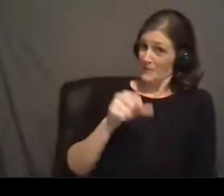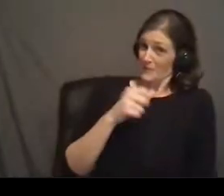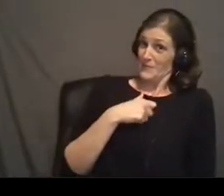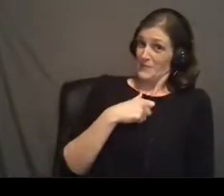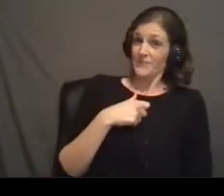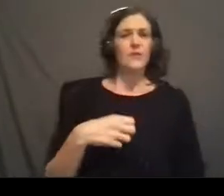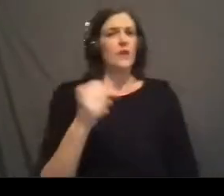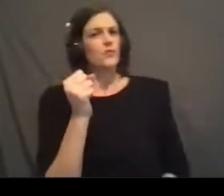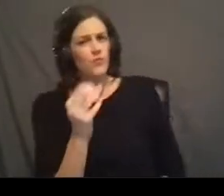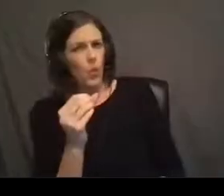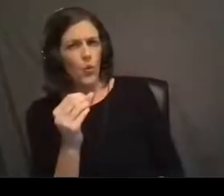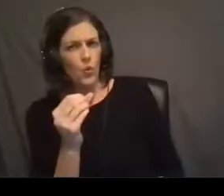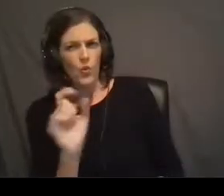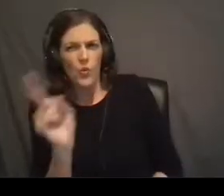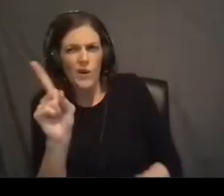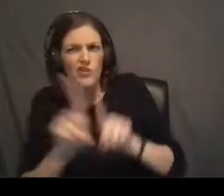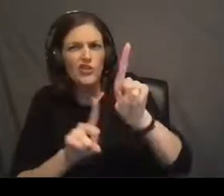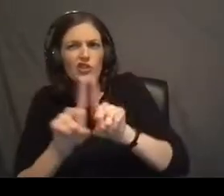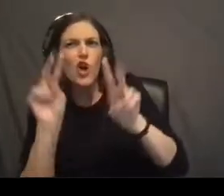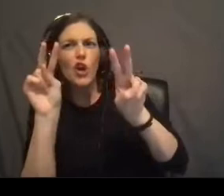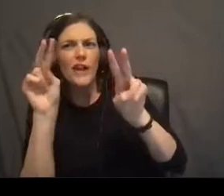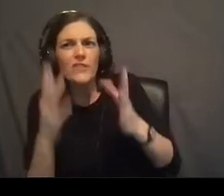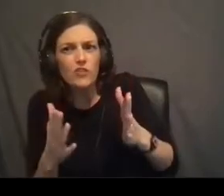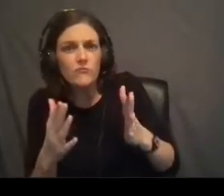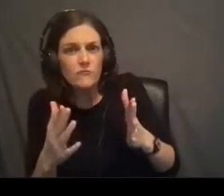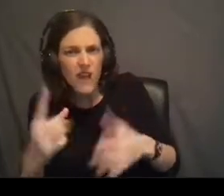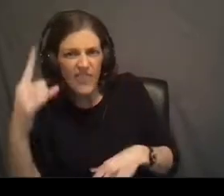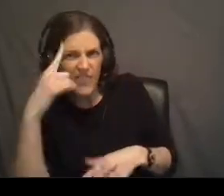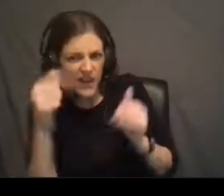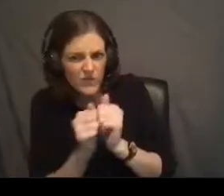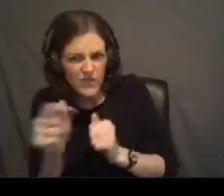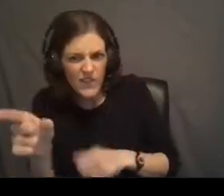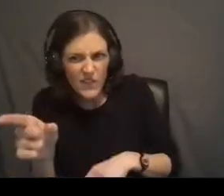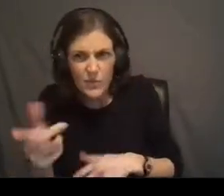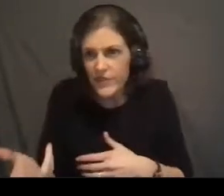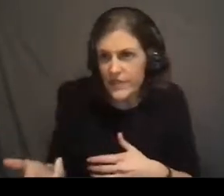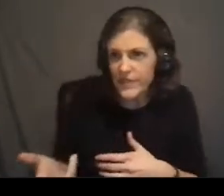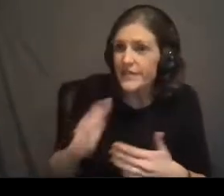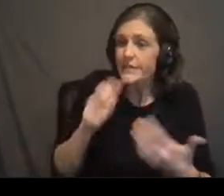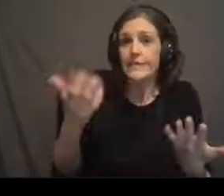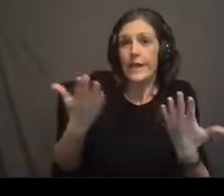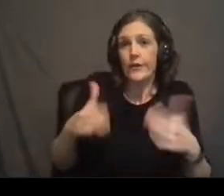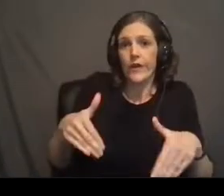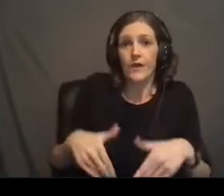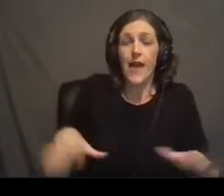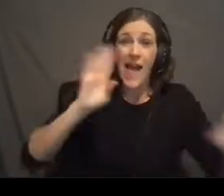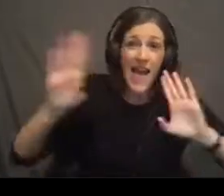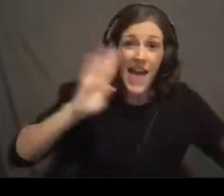So, where's the Stargazer? I thought he was coming with you. He's not here yet. Hey,